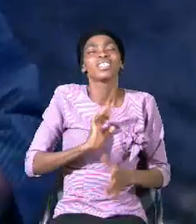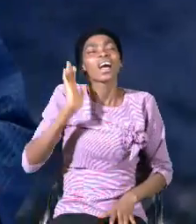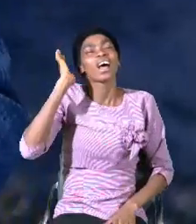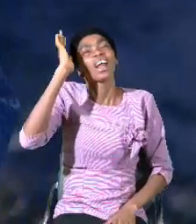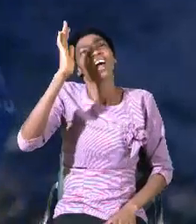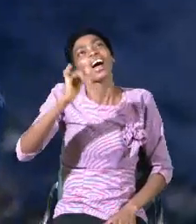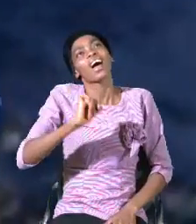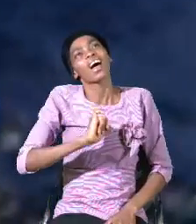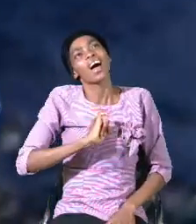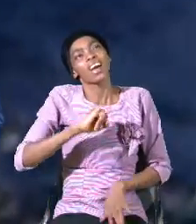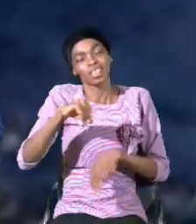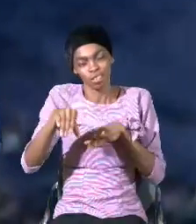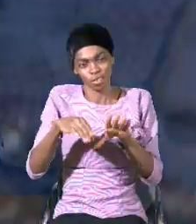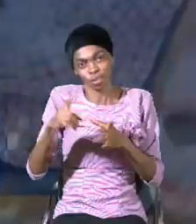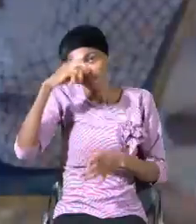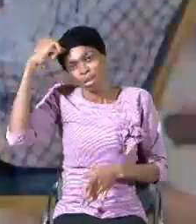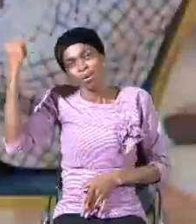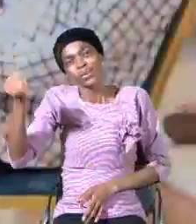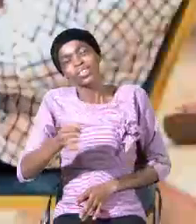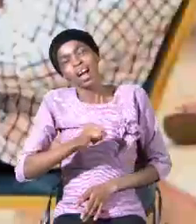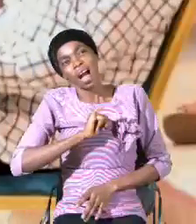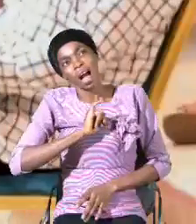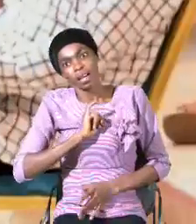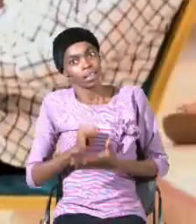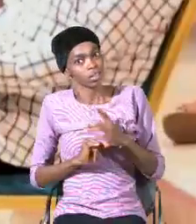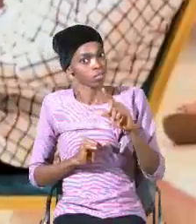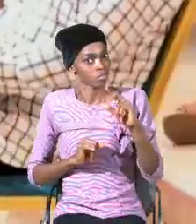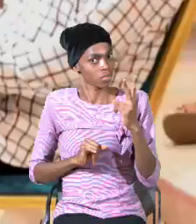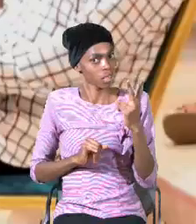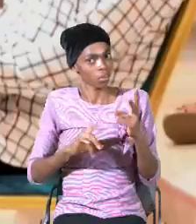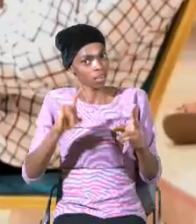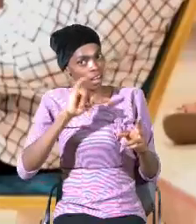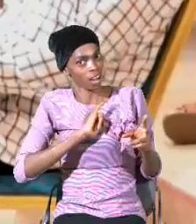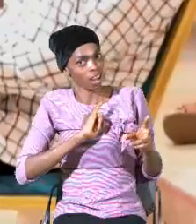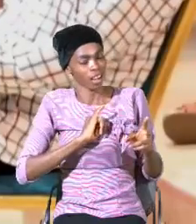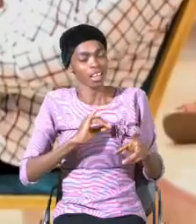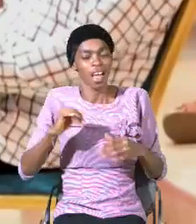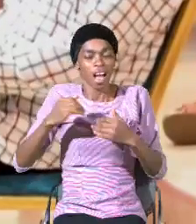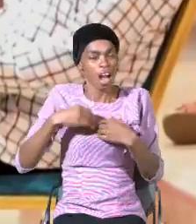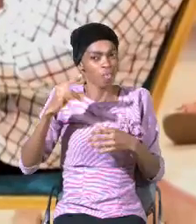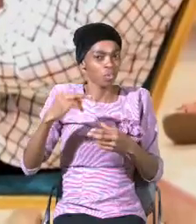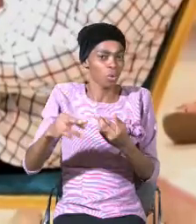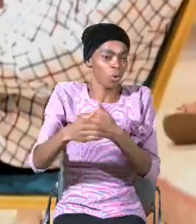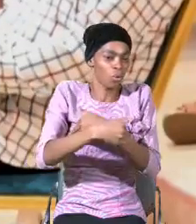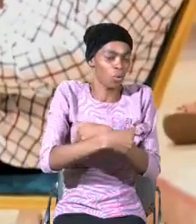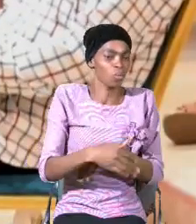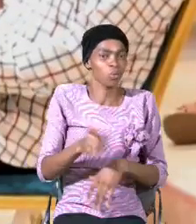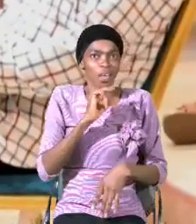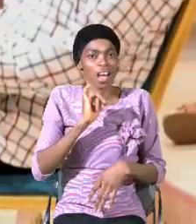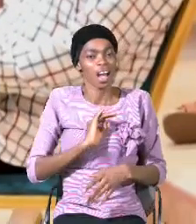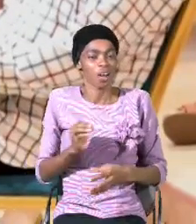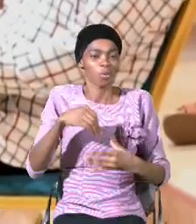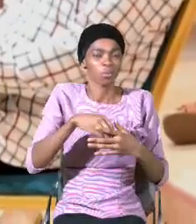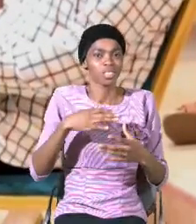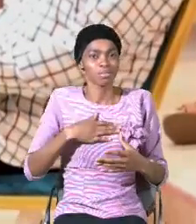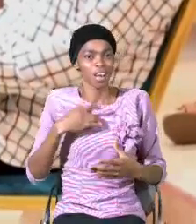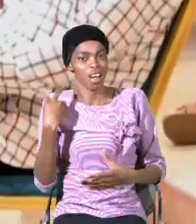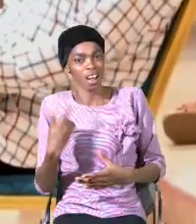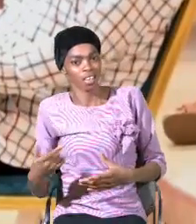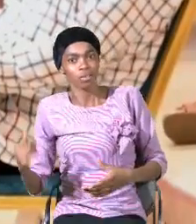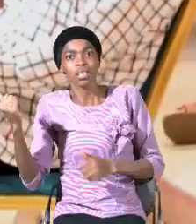I, because I, that's another I, have no room where to bestow my fruits.